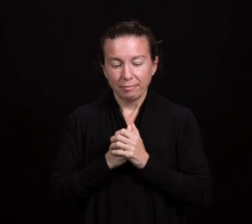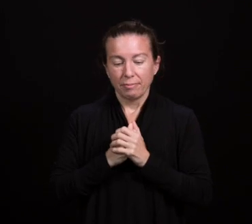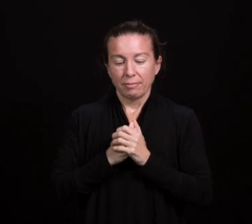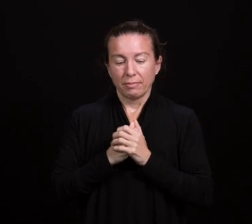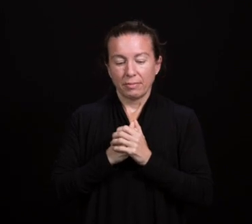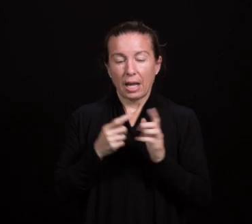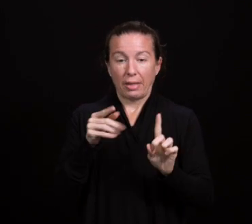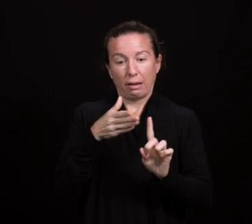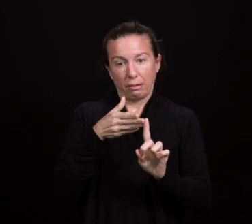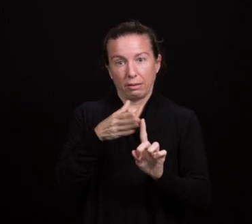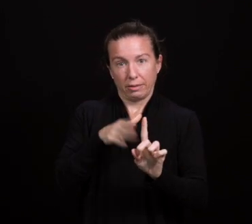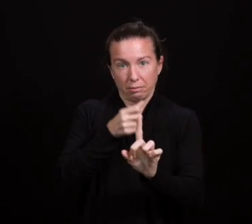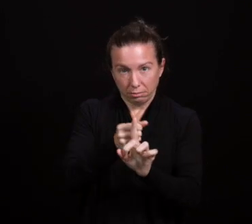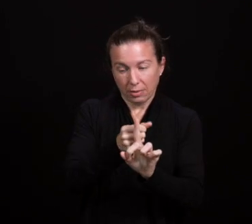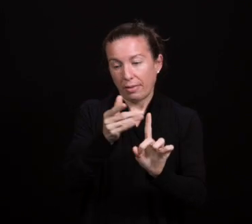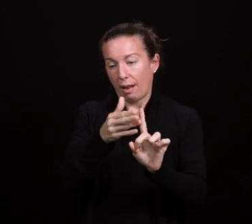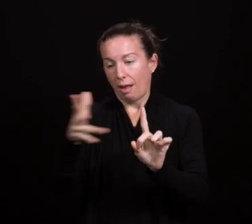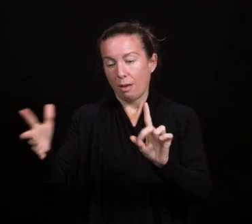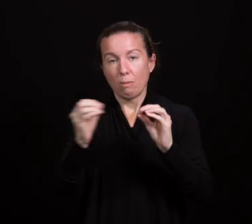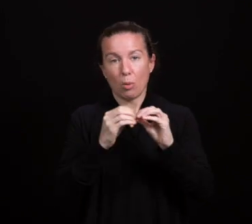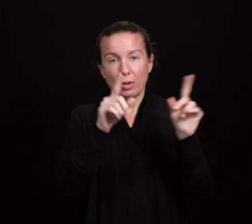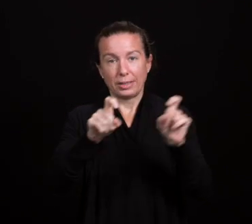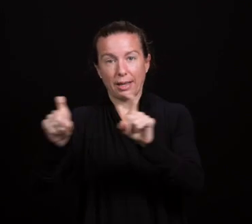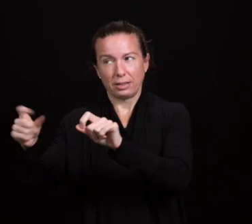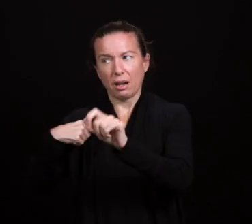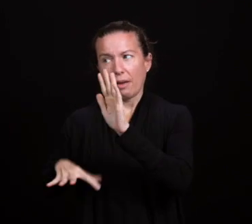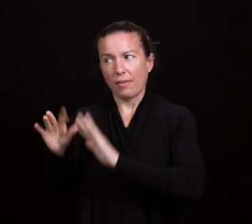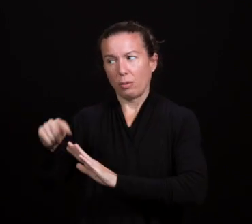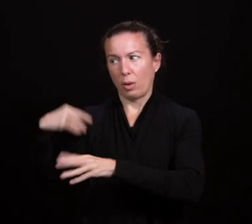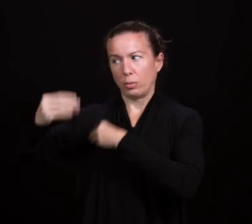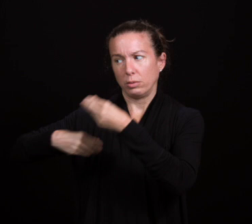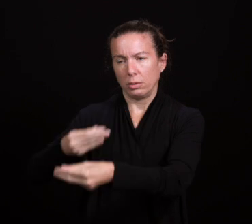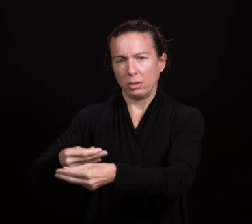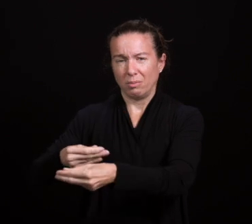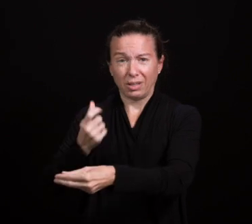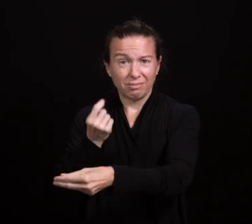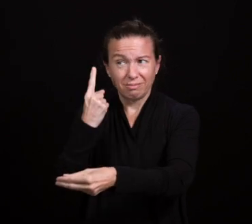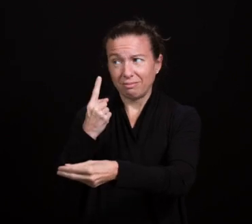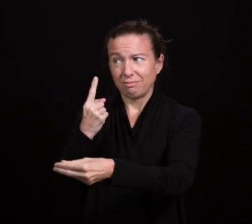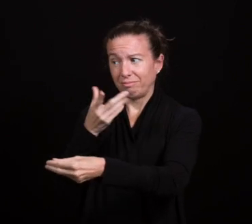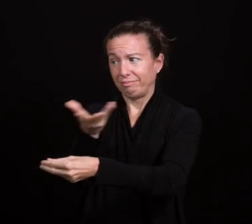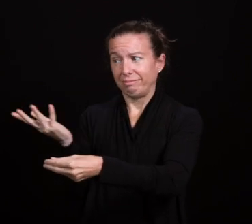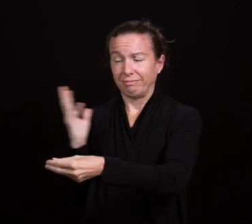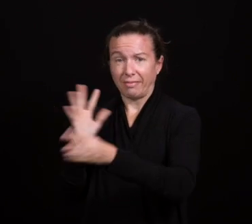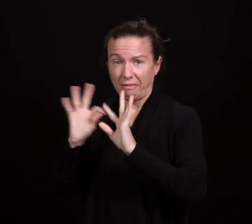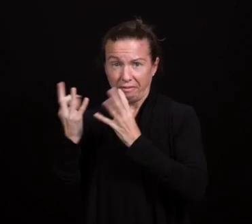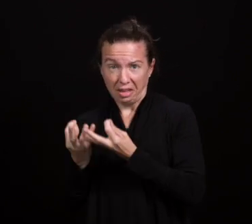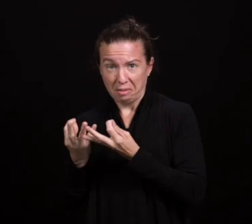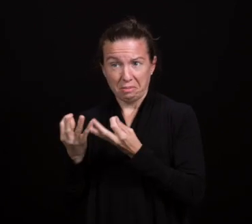ton of tests after that, and they told us it was hereditary. However, we have no family members that have